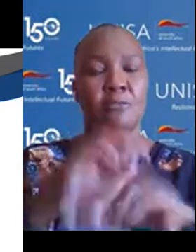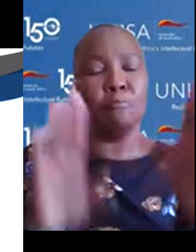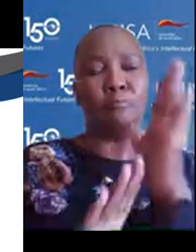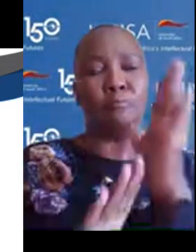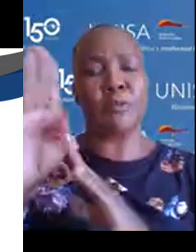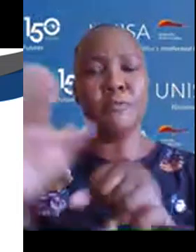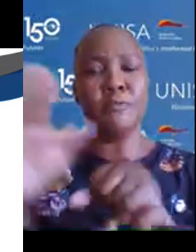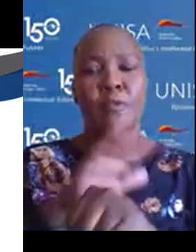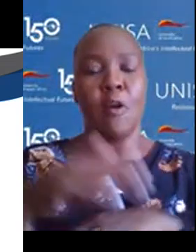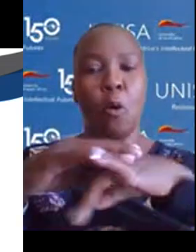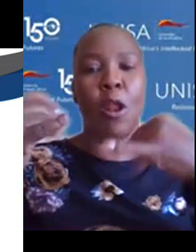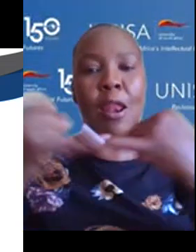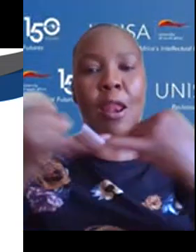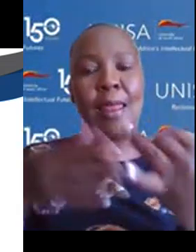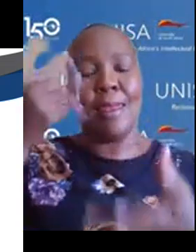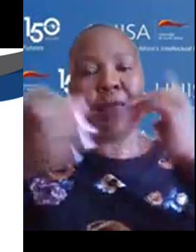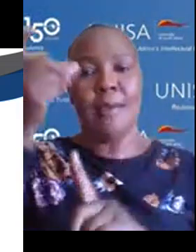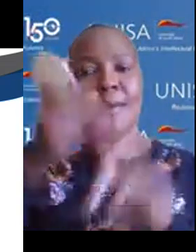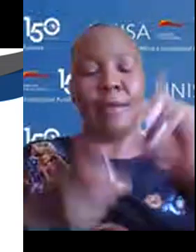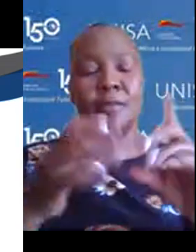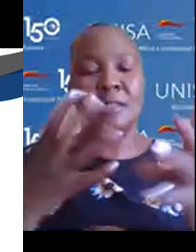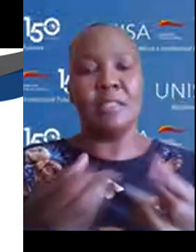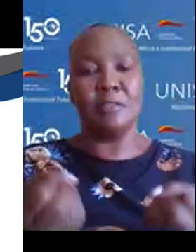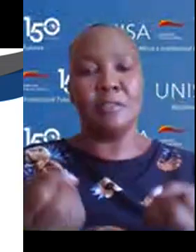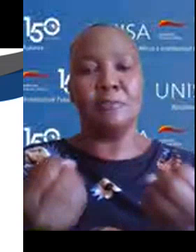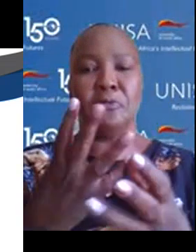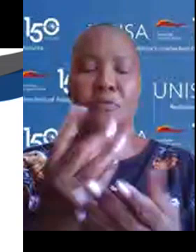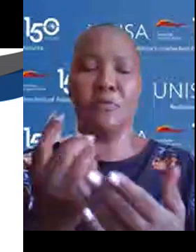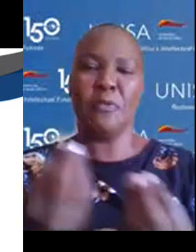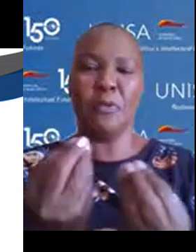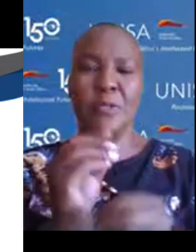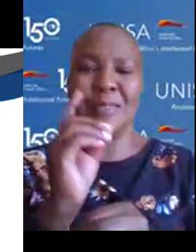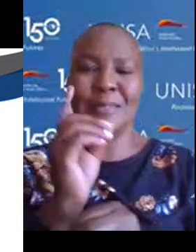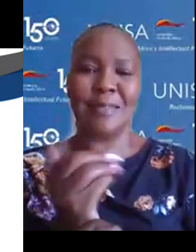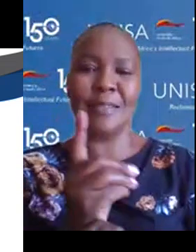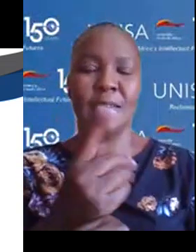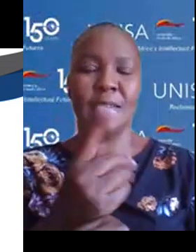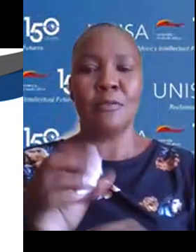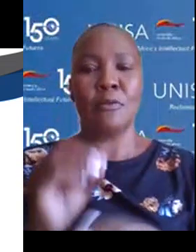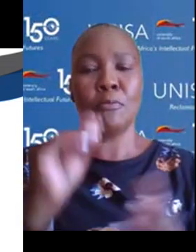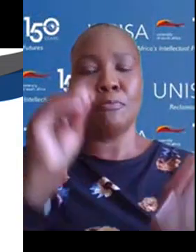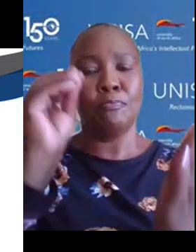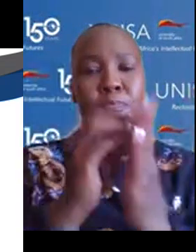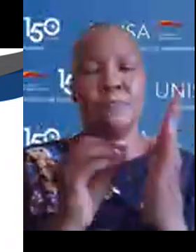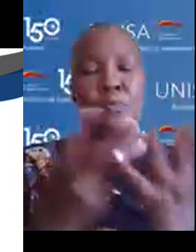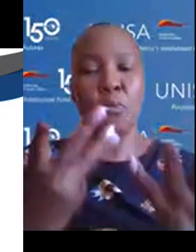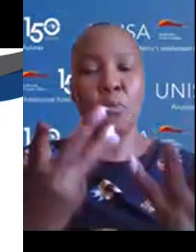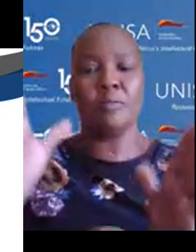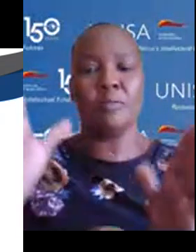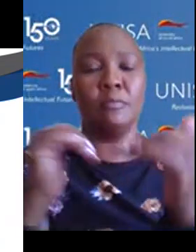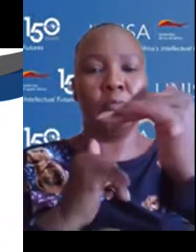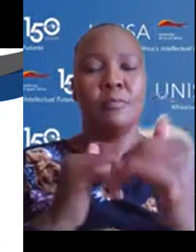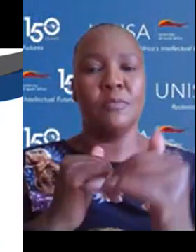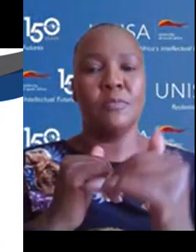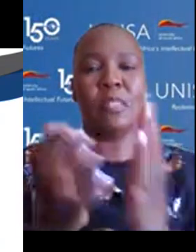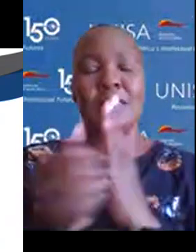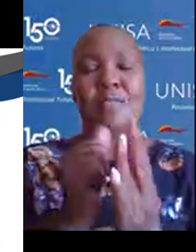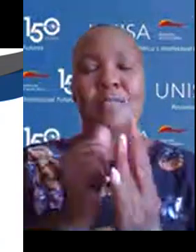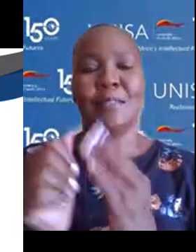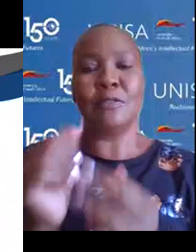successful online learner? So we'll give you a few seconds. You guys can please post in the chat, what skills do